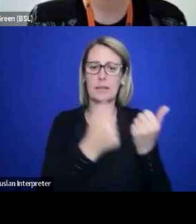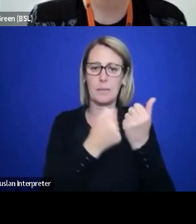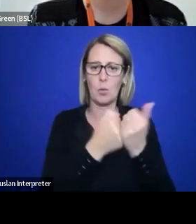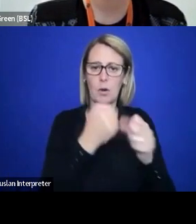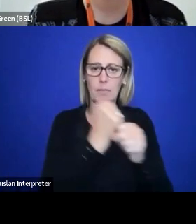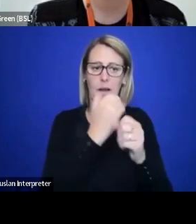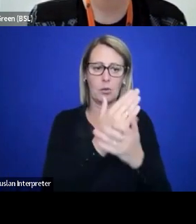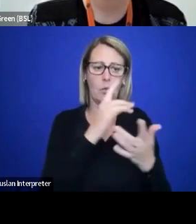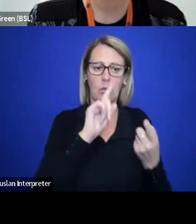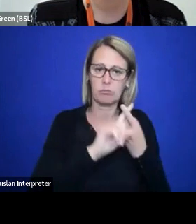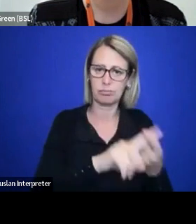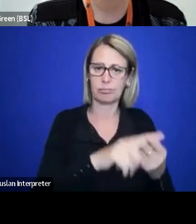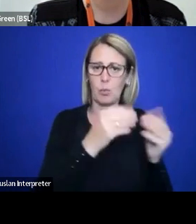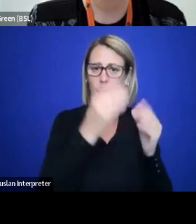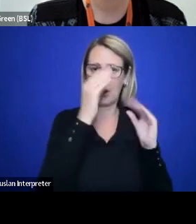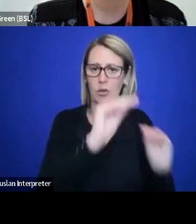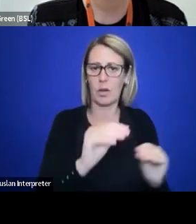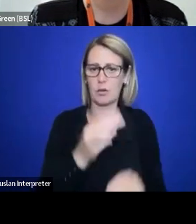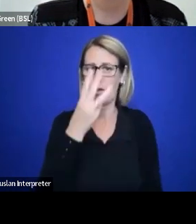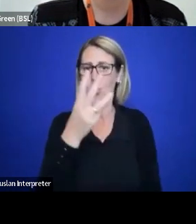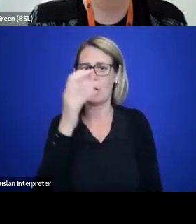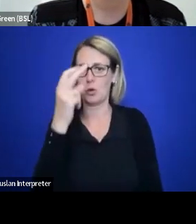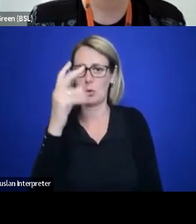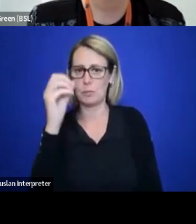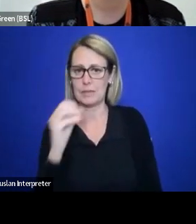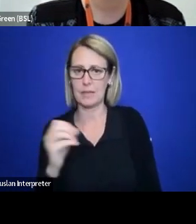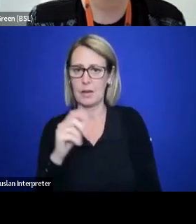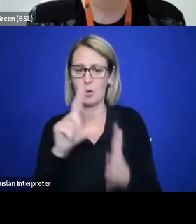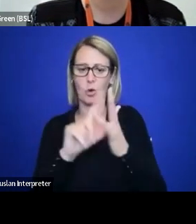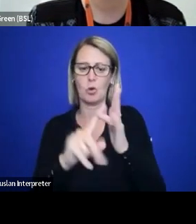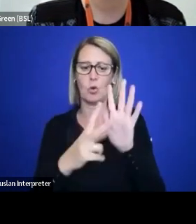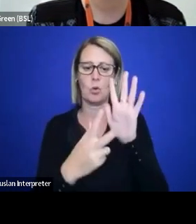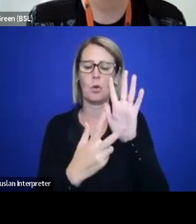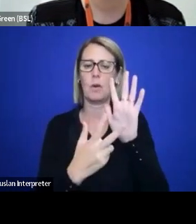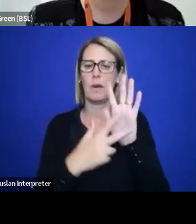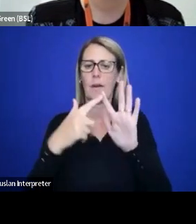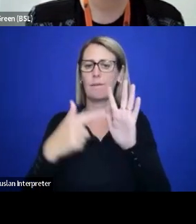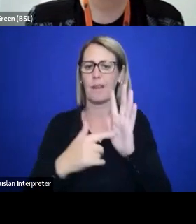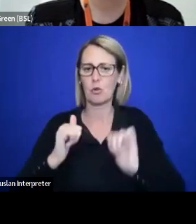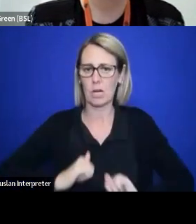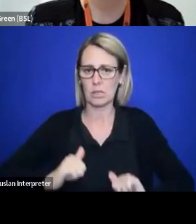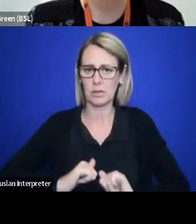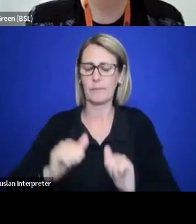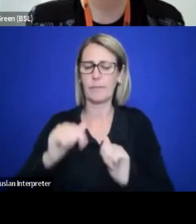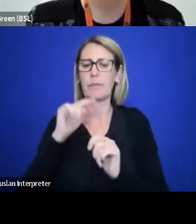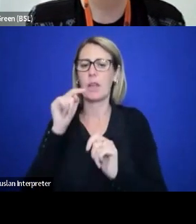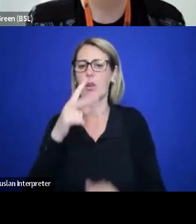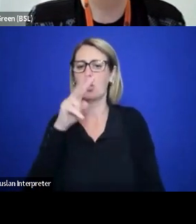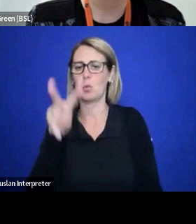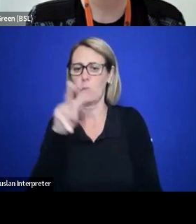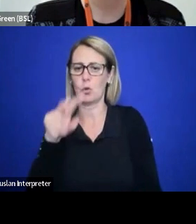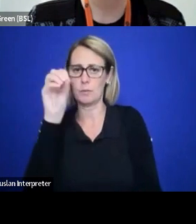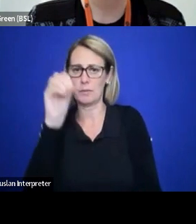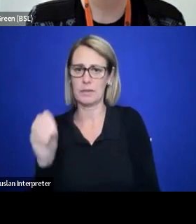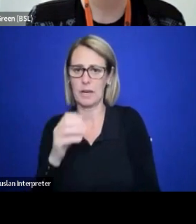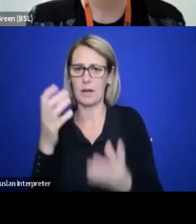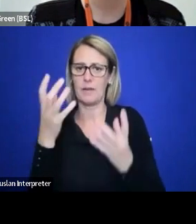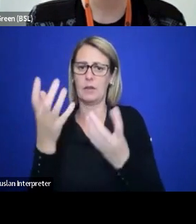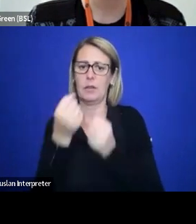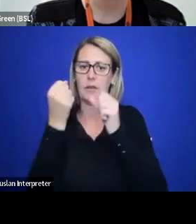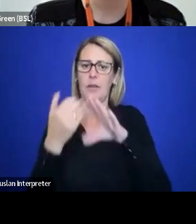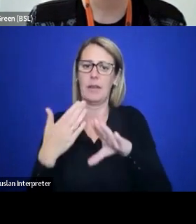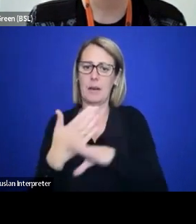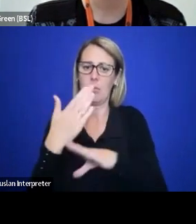in education. 32% have undertaken vocational training and 22% have achieved excellent